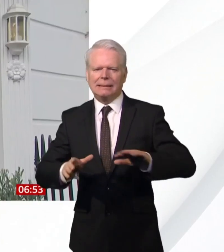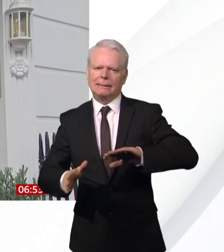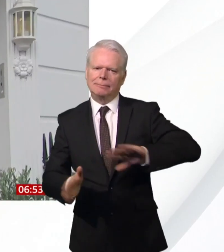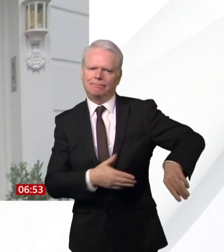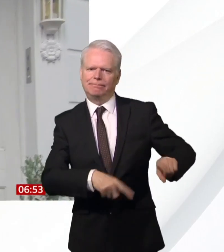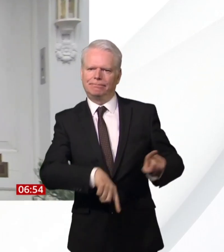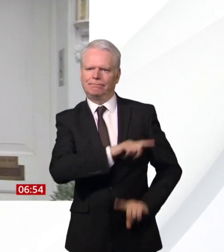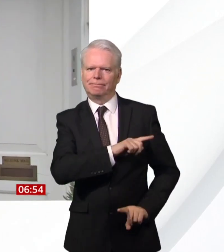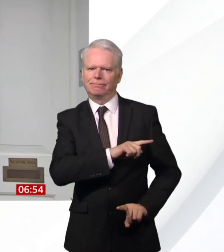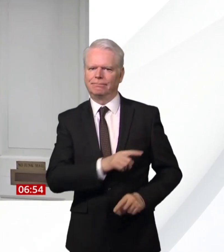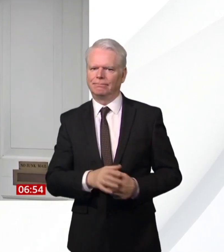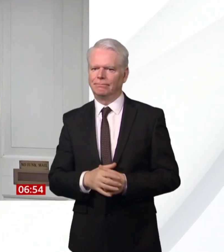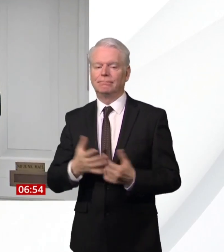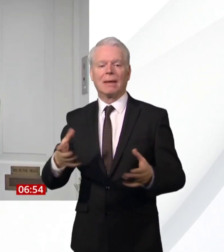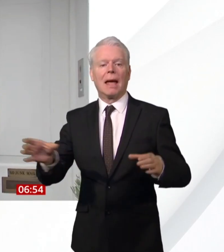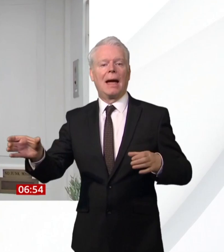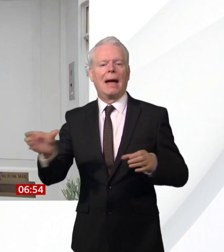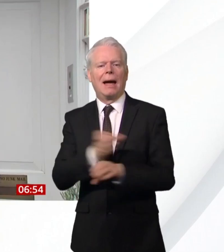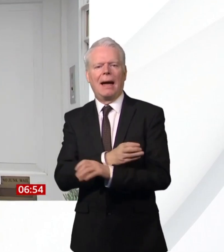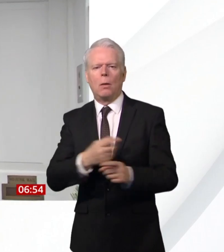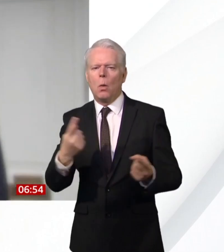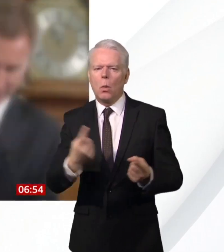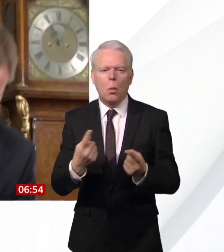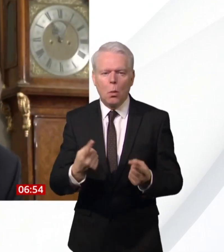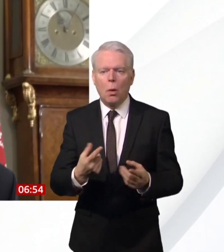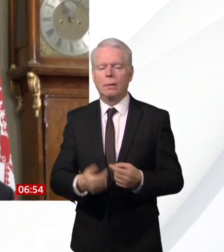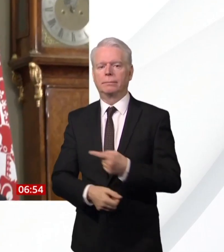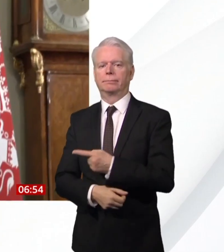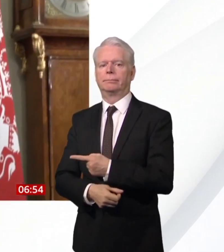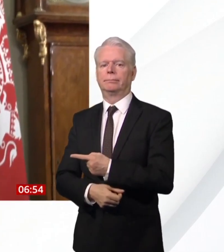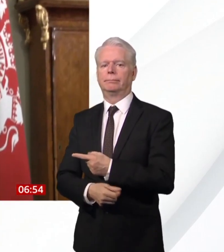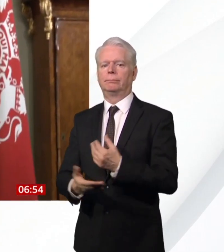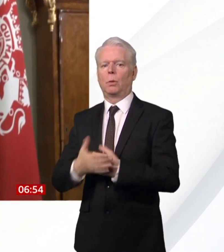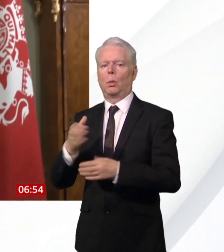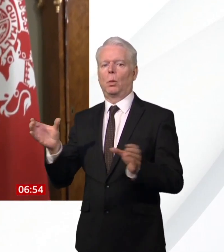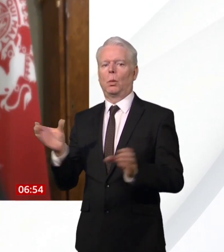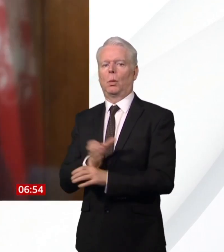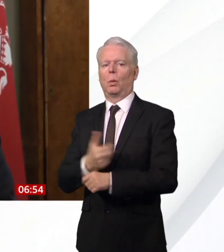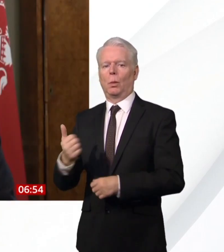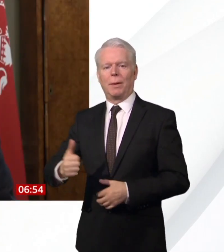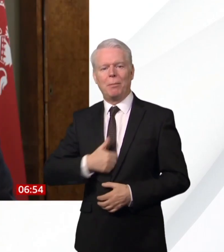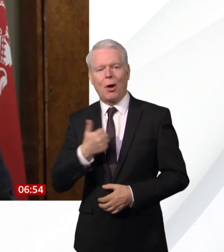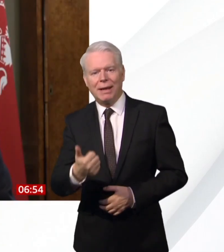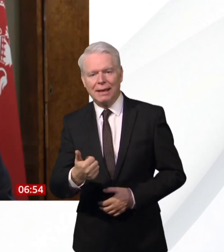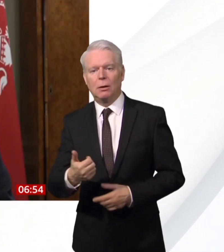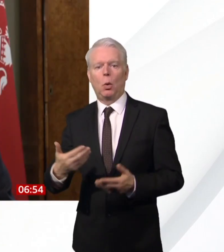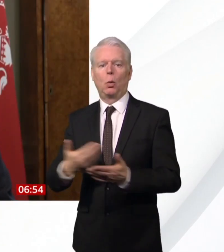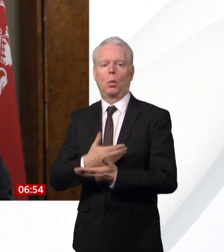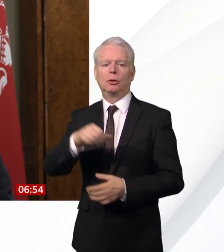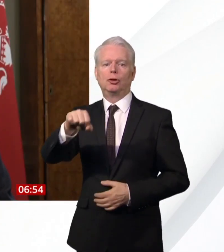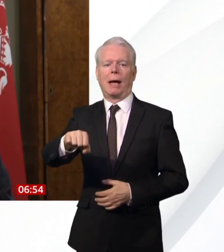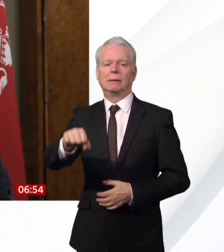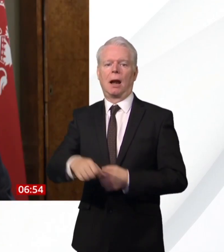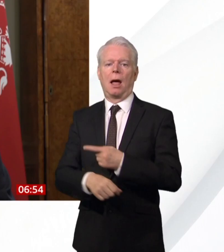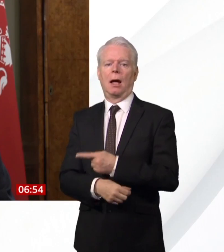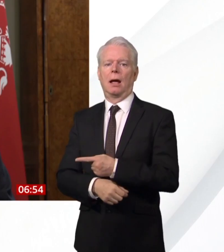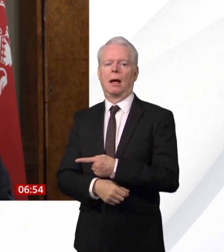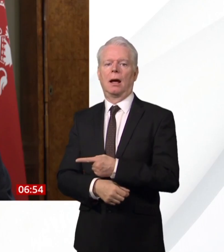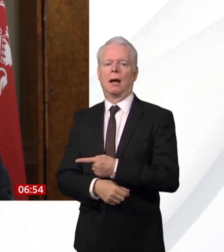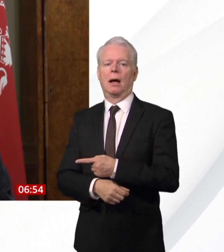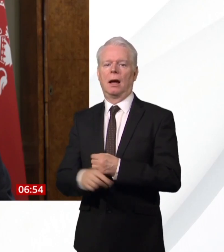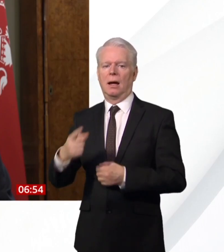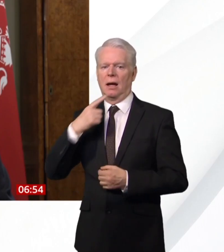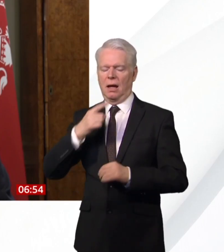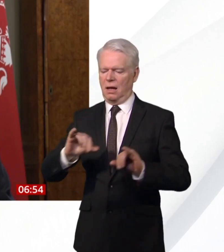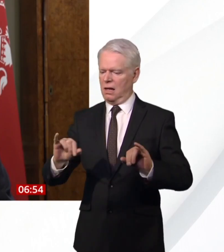Morning, Chancellor. The new Chancellor lost no time in ripping up the government's whole programme. We will reverse almost all